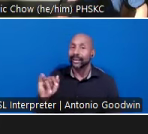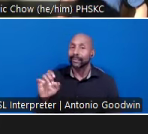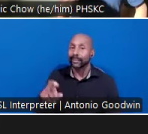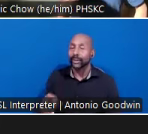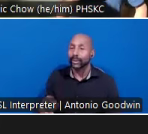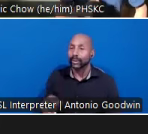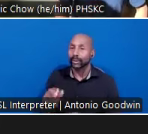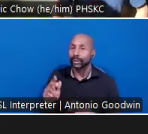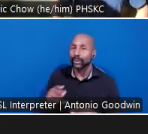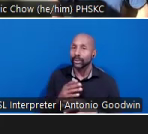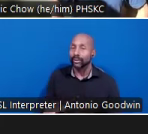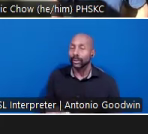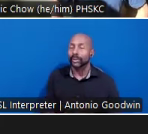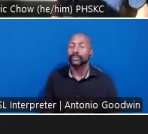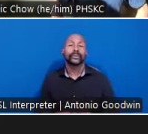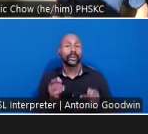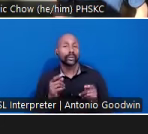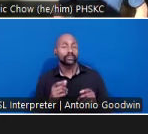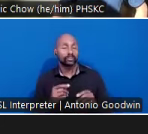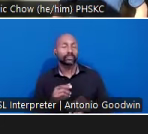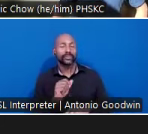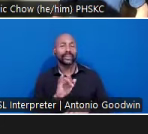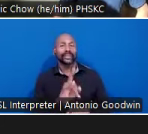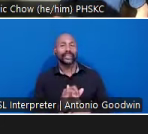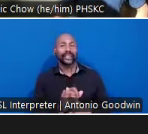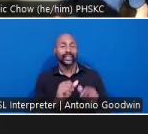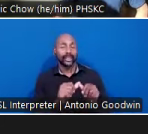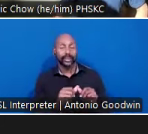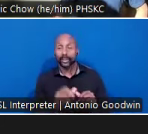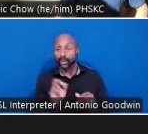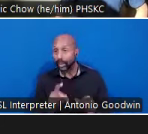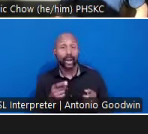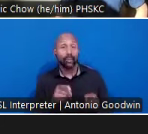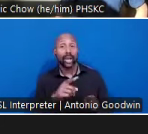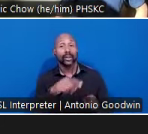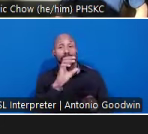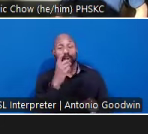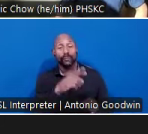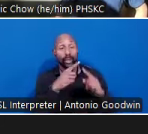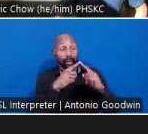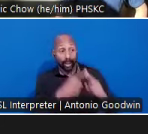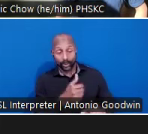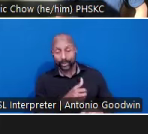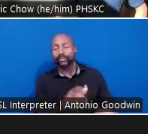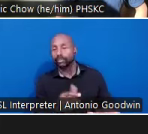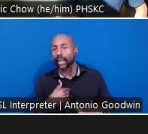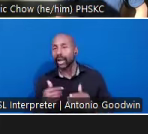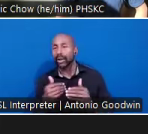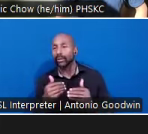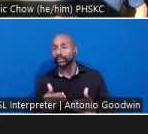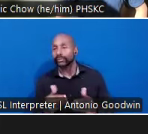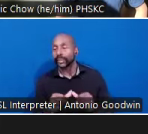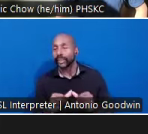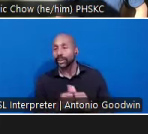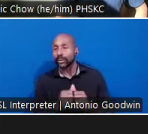Well, as they're looking for the mute button, I am going to keep going down these list of questions. What was